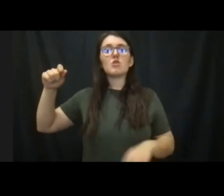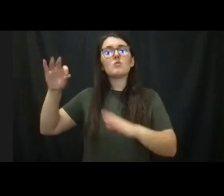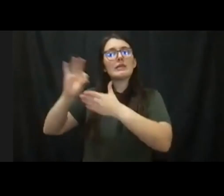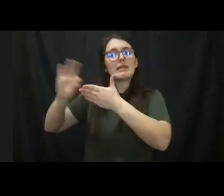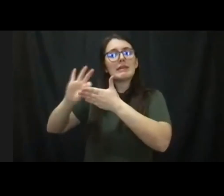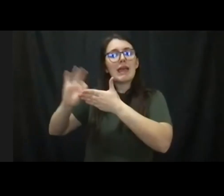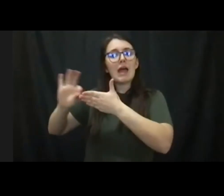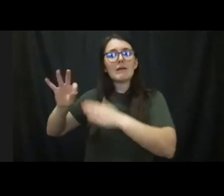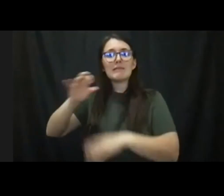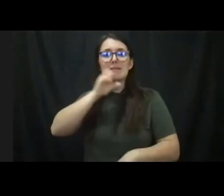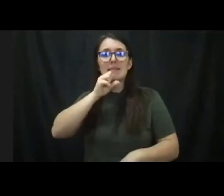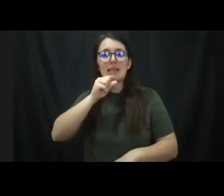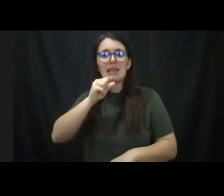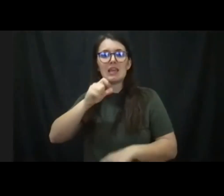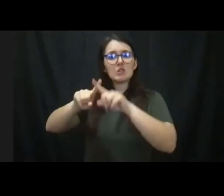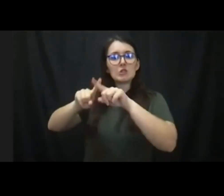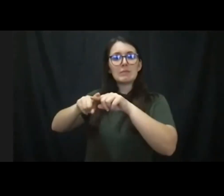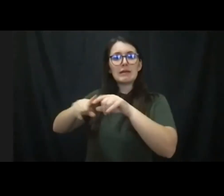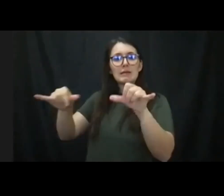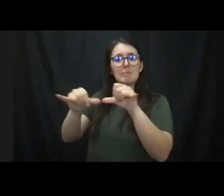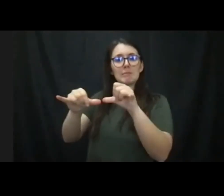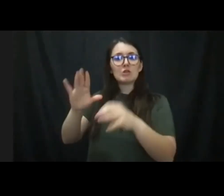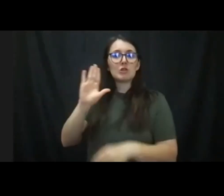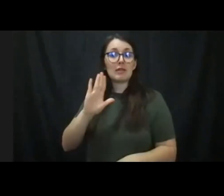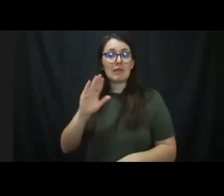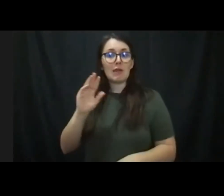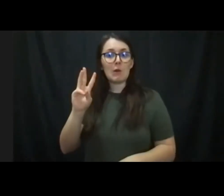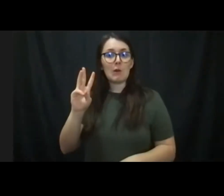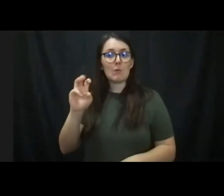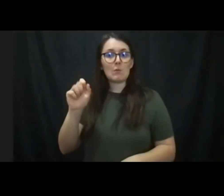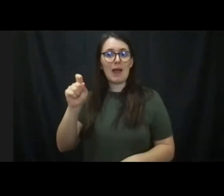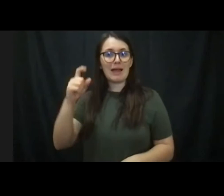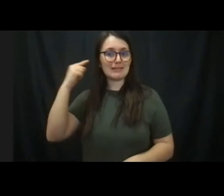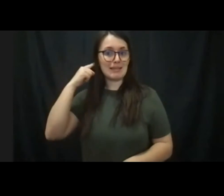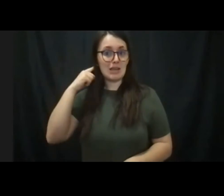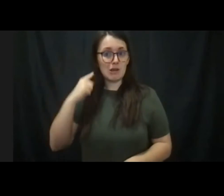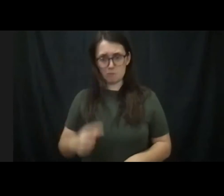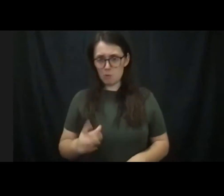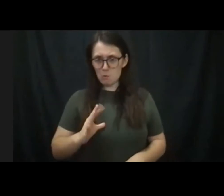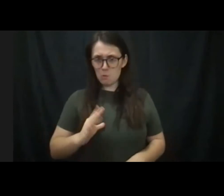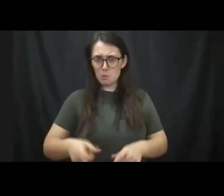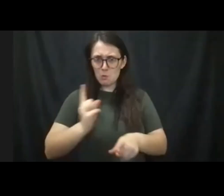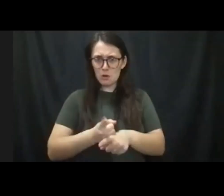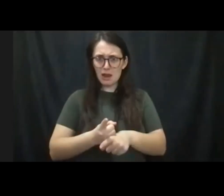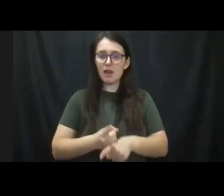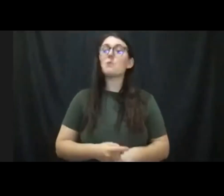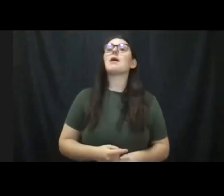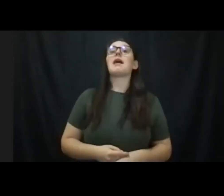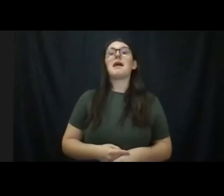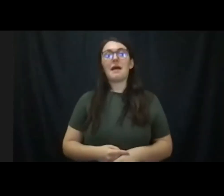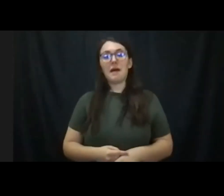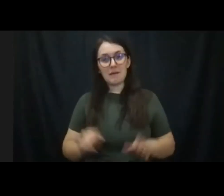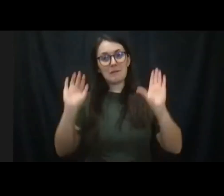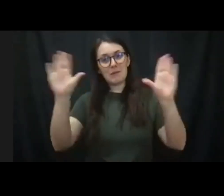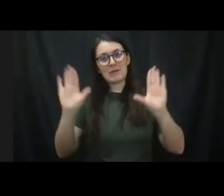they are. Isn't that cool? Yes, that is crazy. That's awesome. All right, my friends.